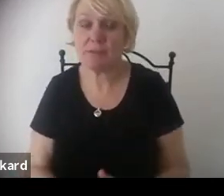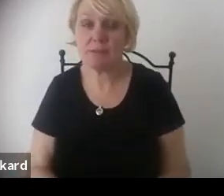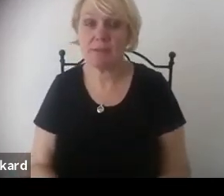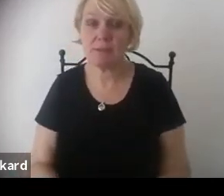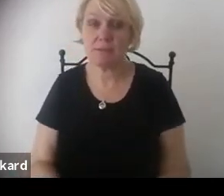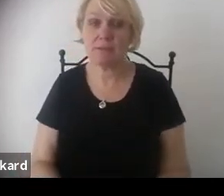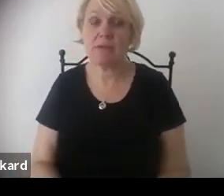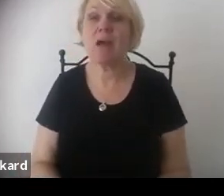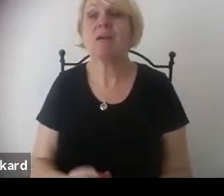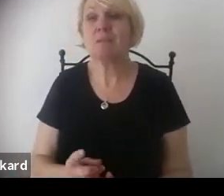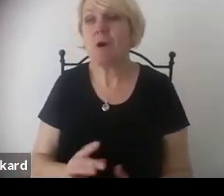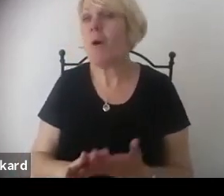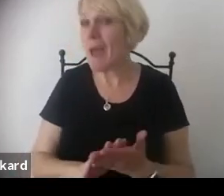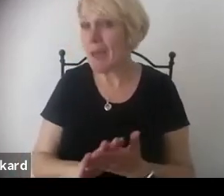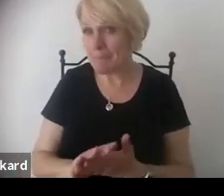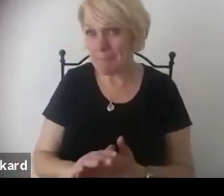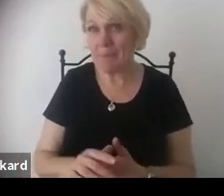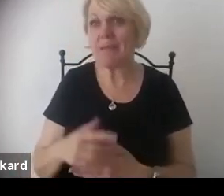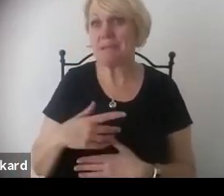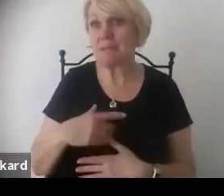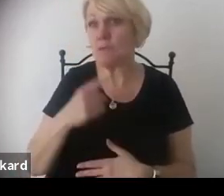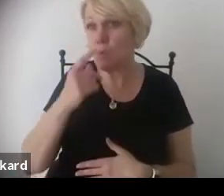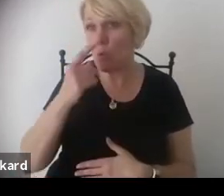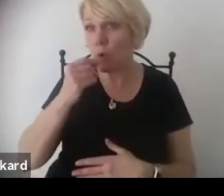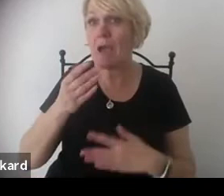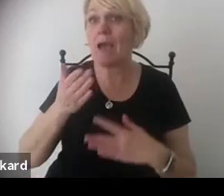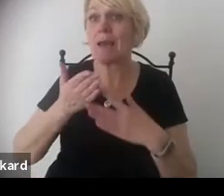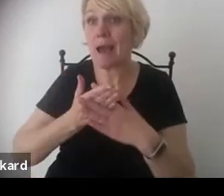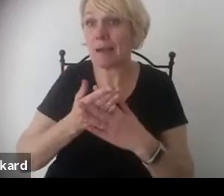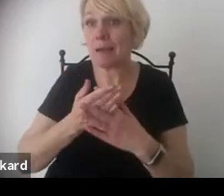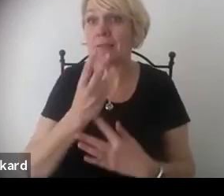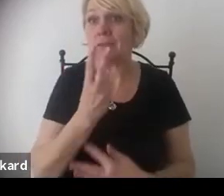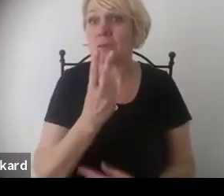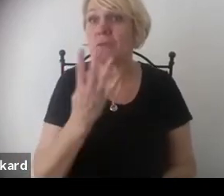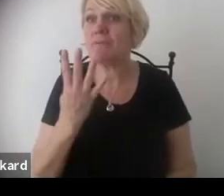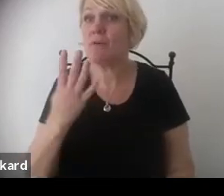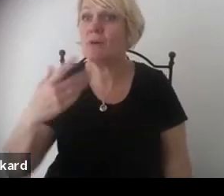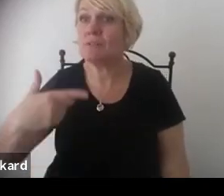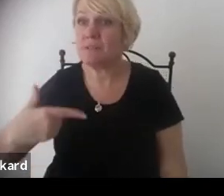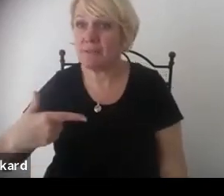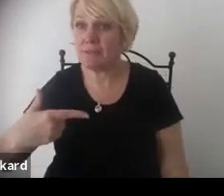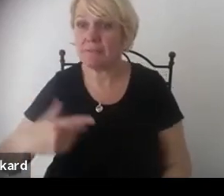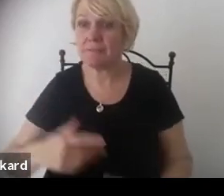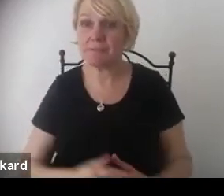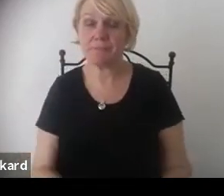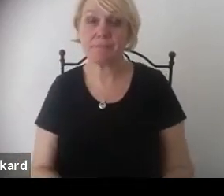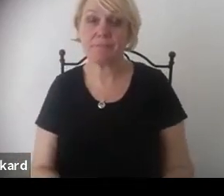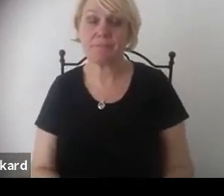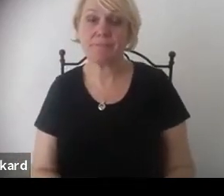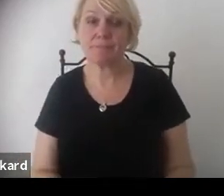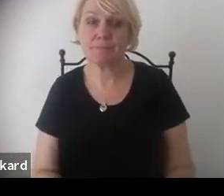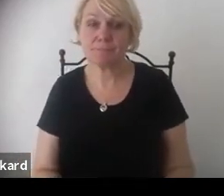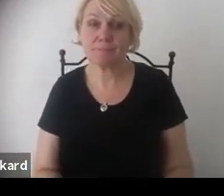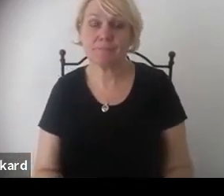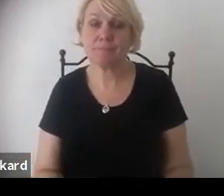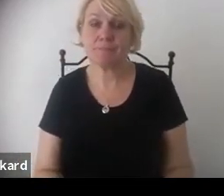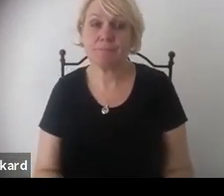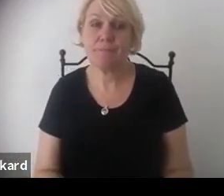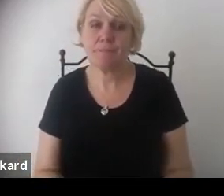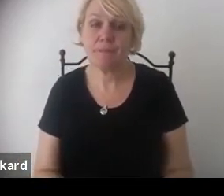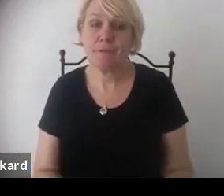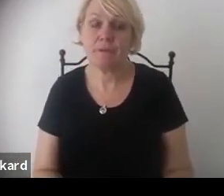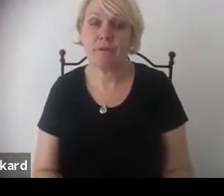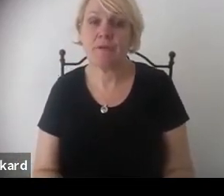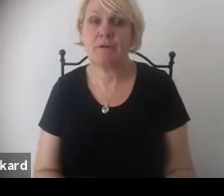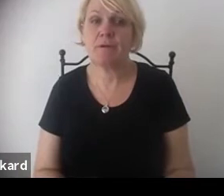available 24/7 all the time. And although we had some aspects of that, it